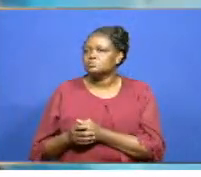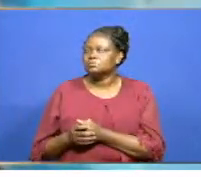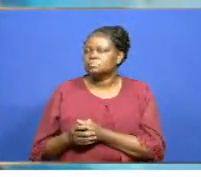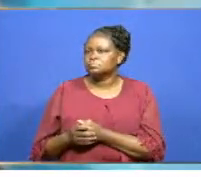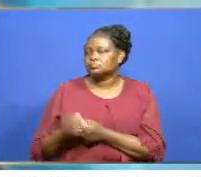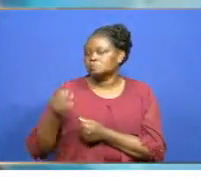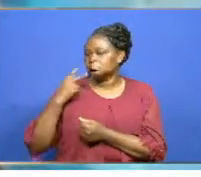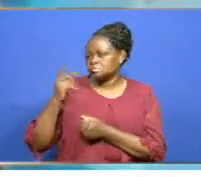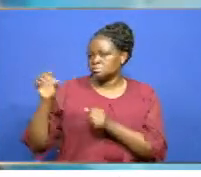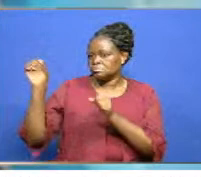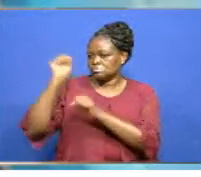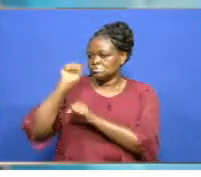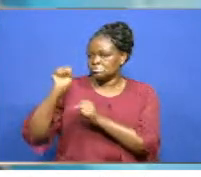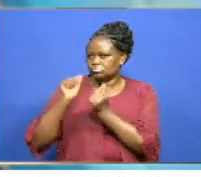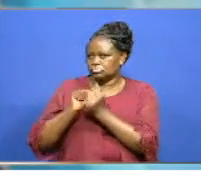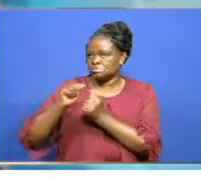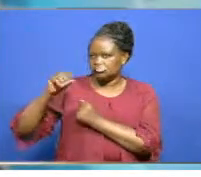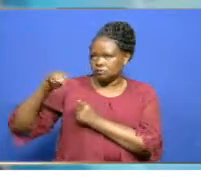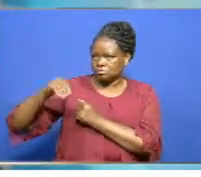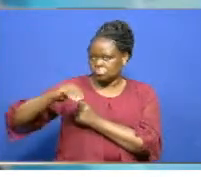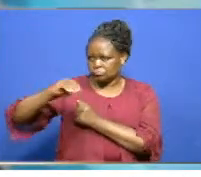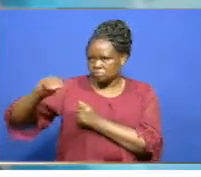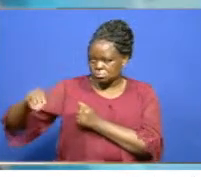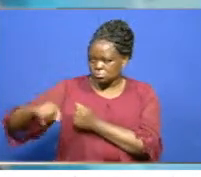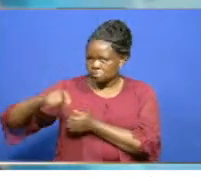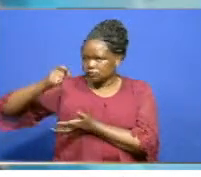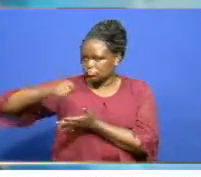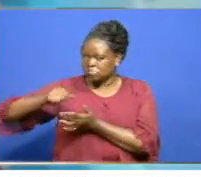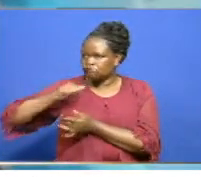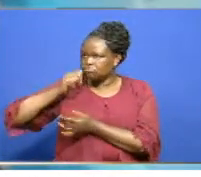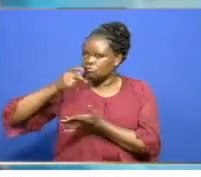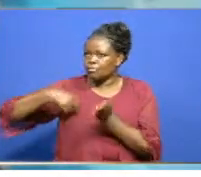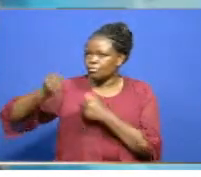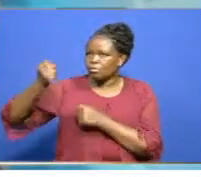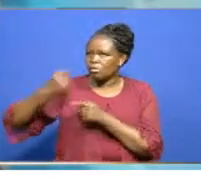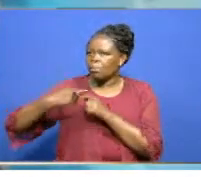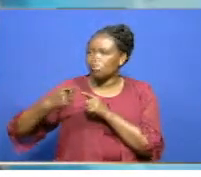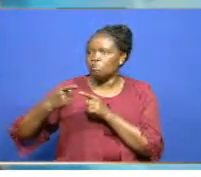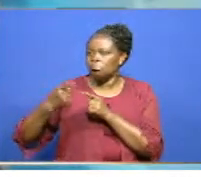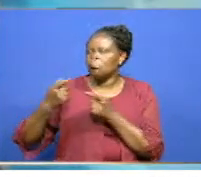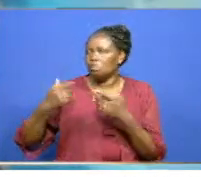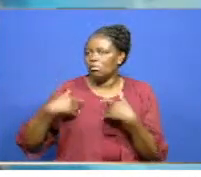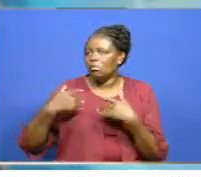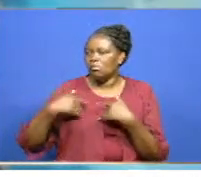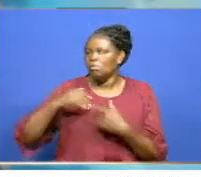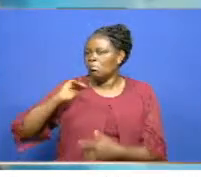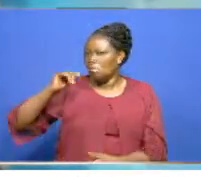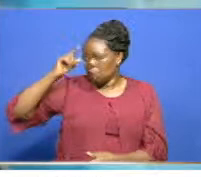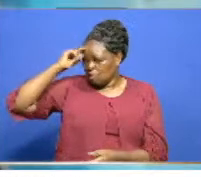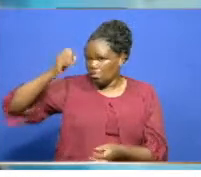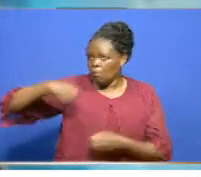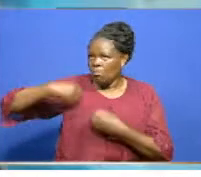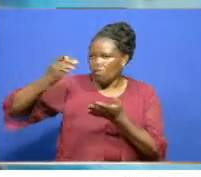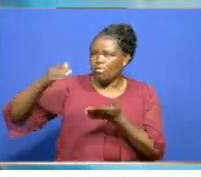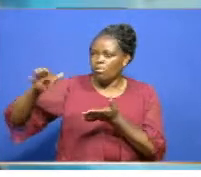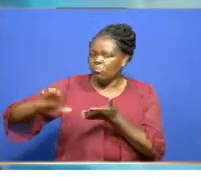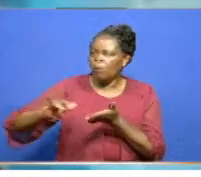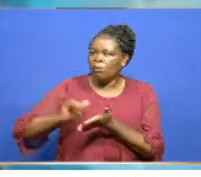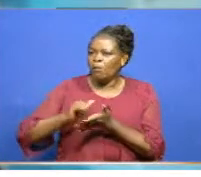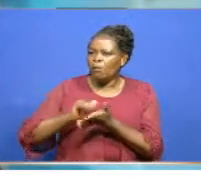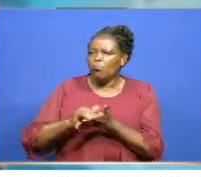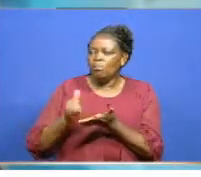fertilizer labeled, not for sale, but with the emblem of the county government being supplied to areas that are thought to